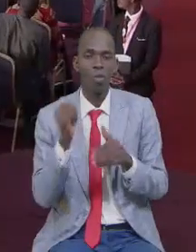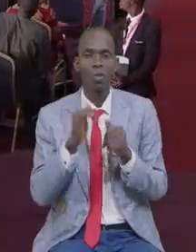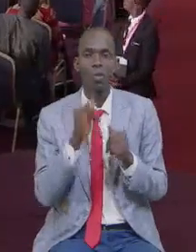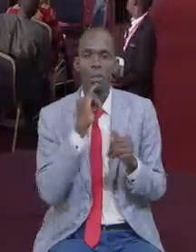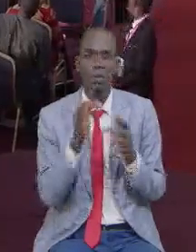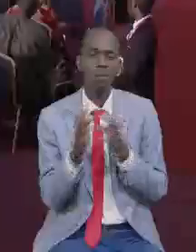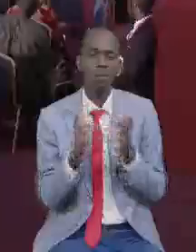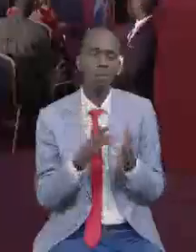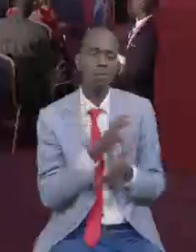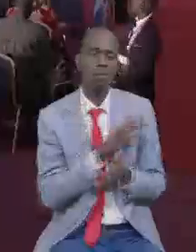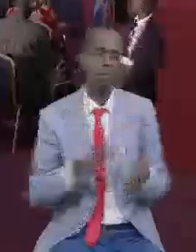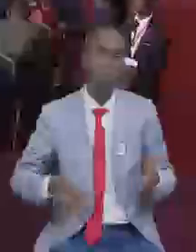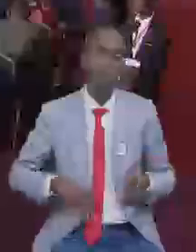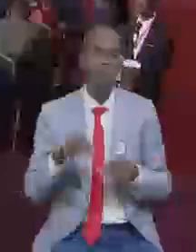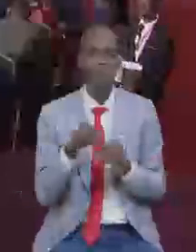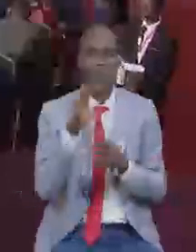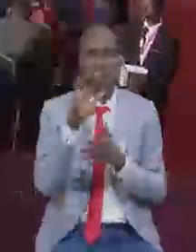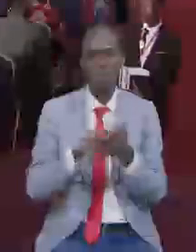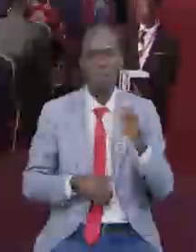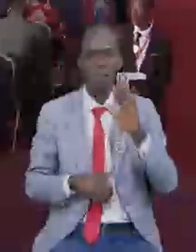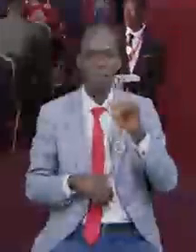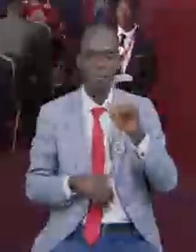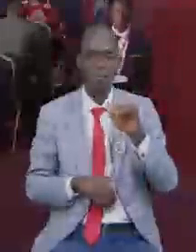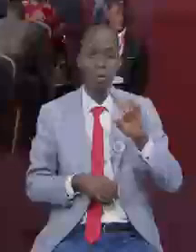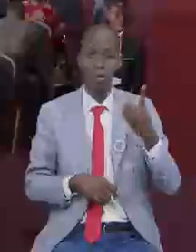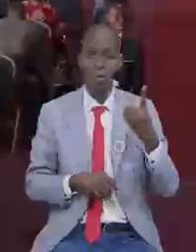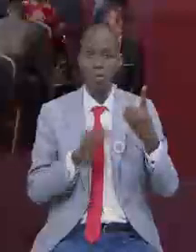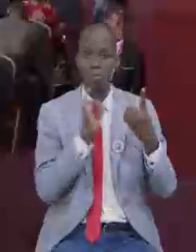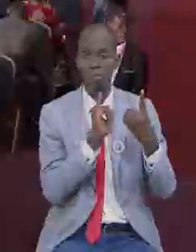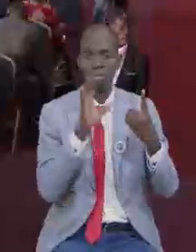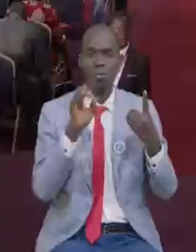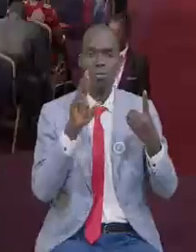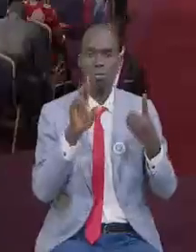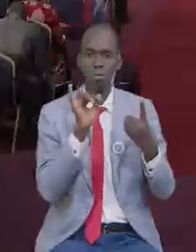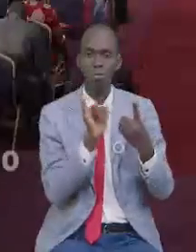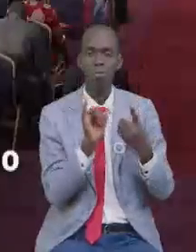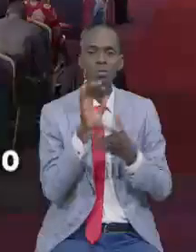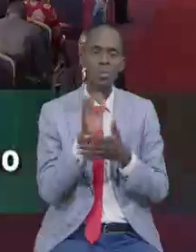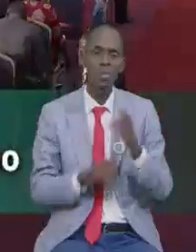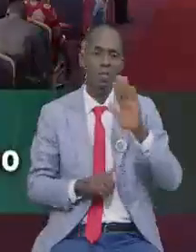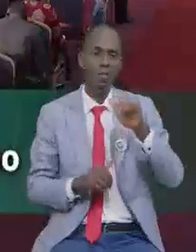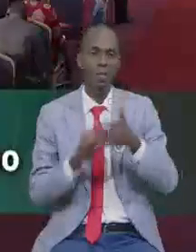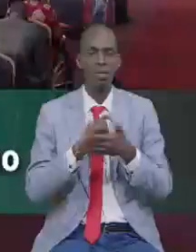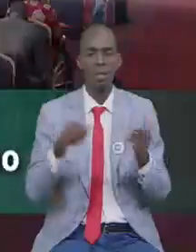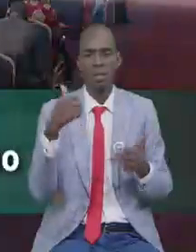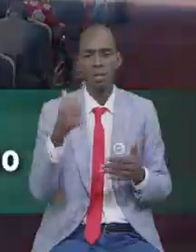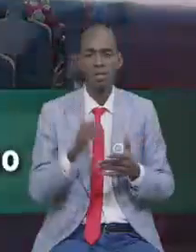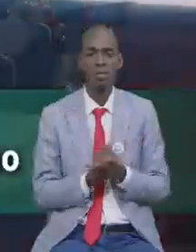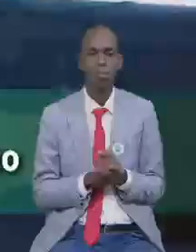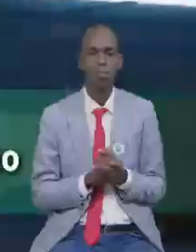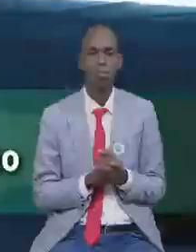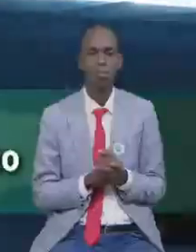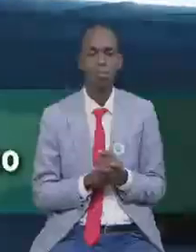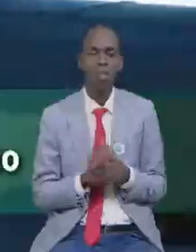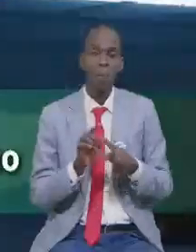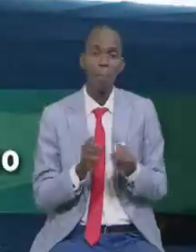Jesus Christ. In chapter 15, verse 10, chapter 15, verse 10, but by the grace